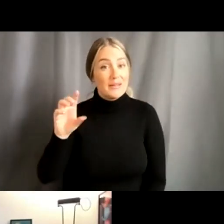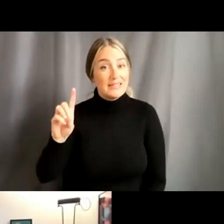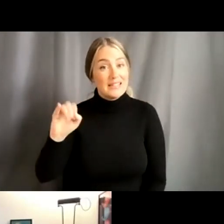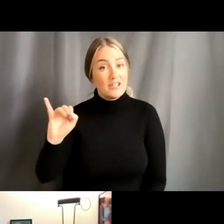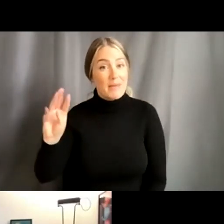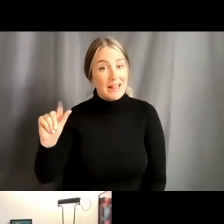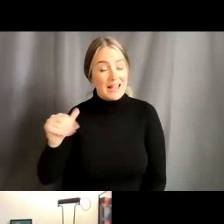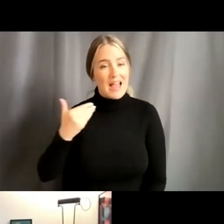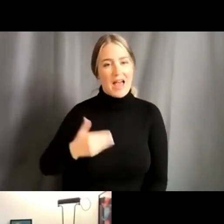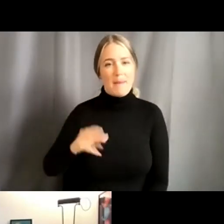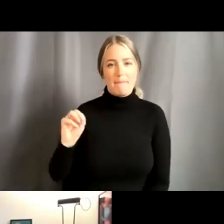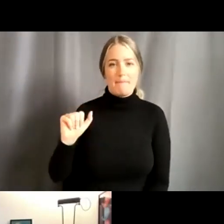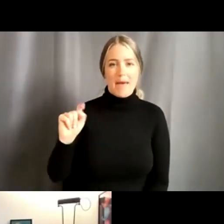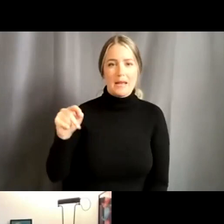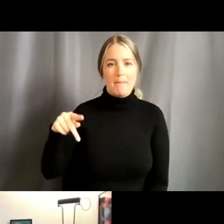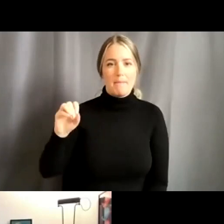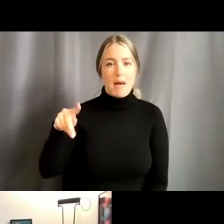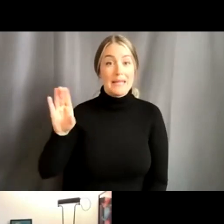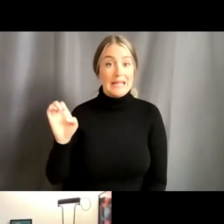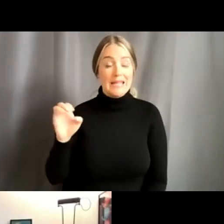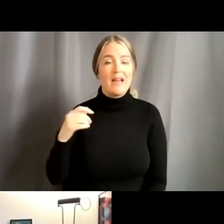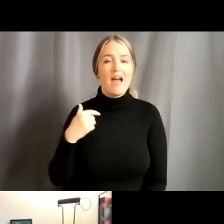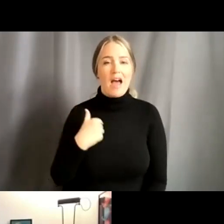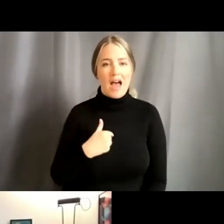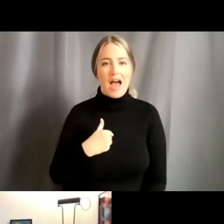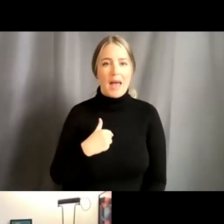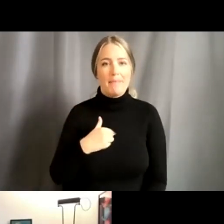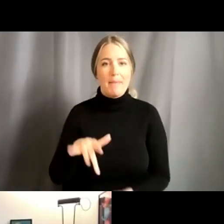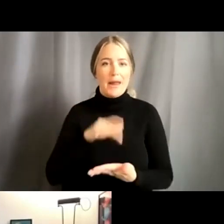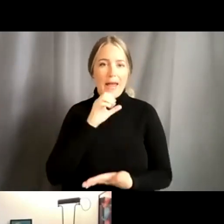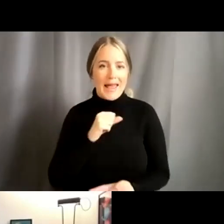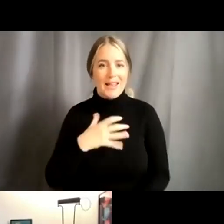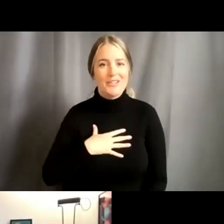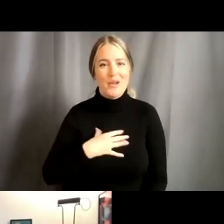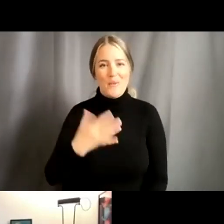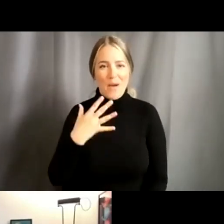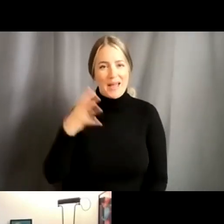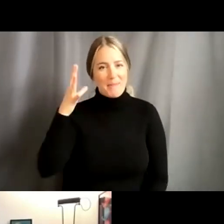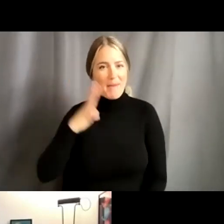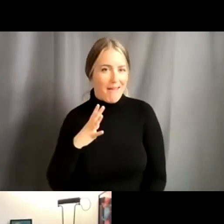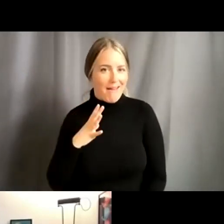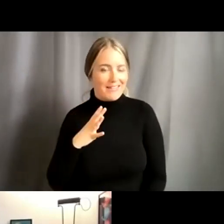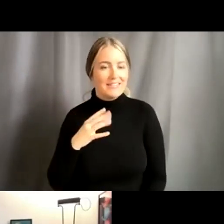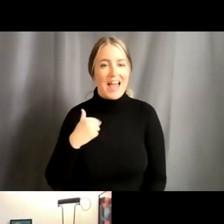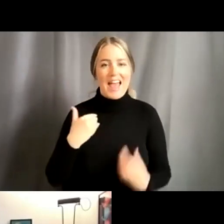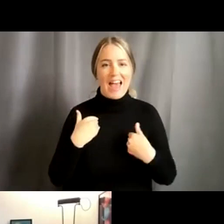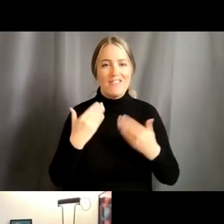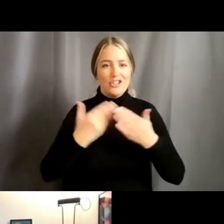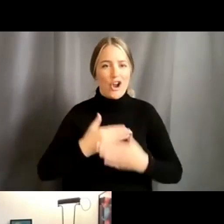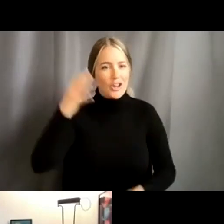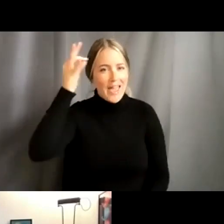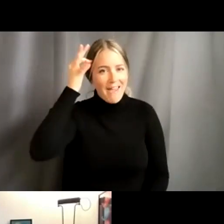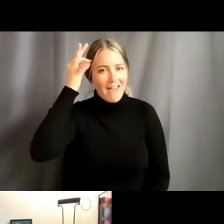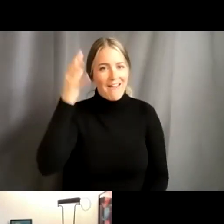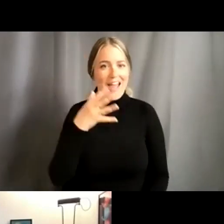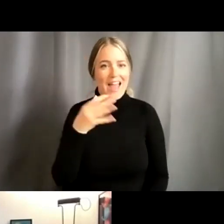I'm Matt Popke. I am a middle-aged white male. I have dark hair and